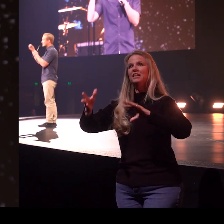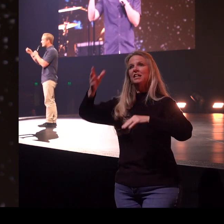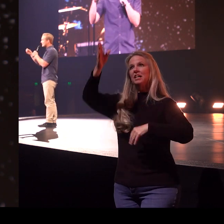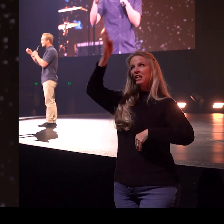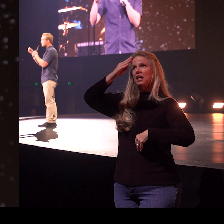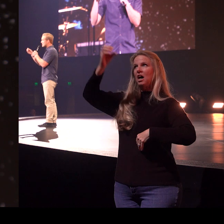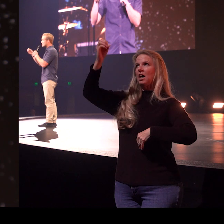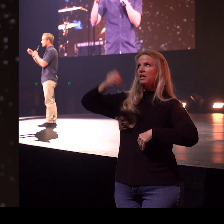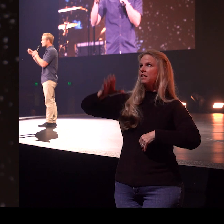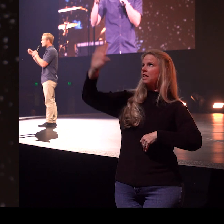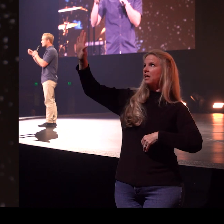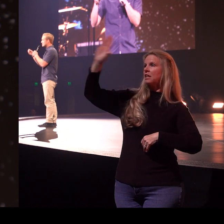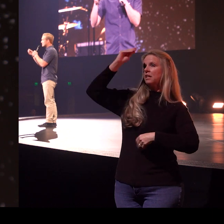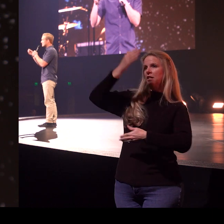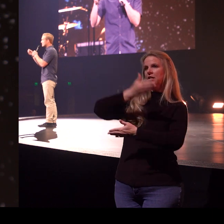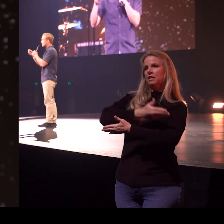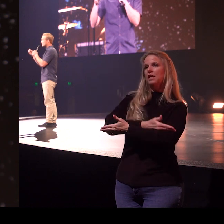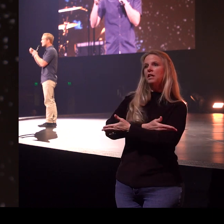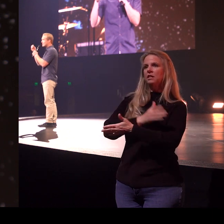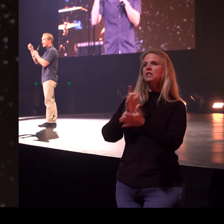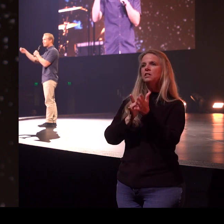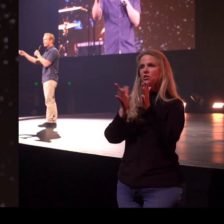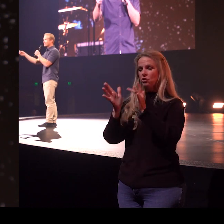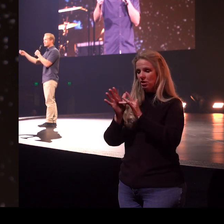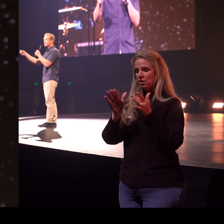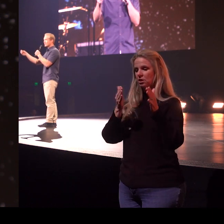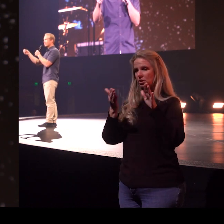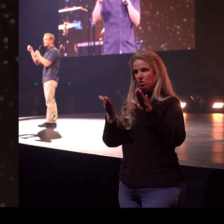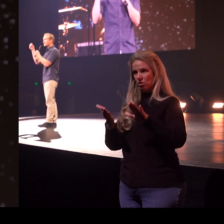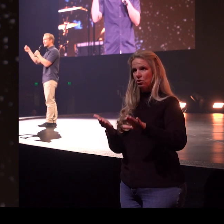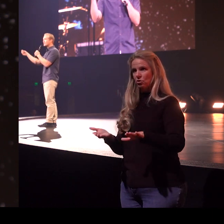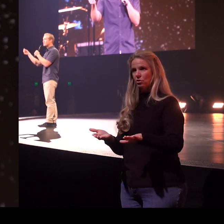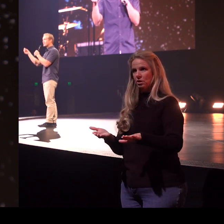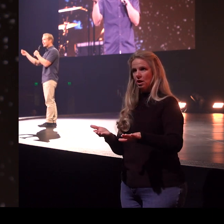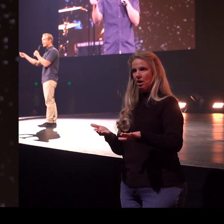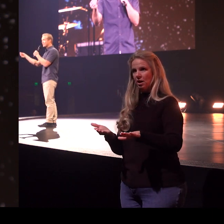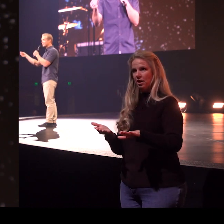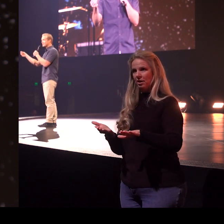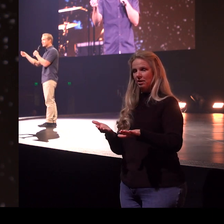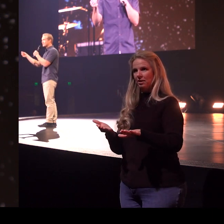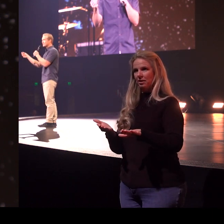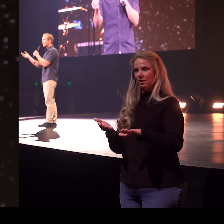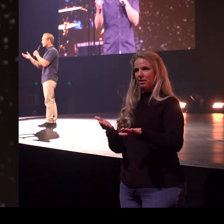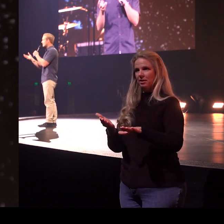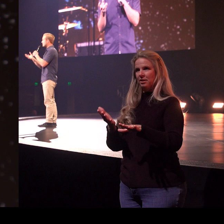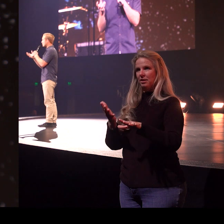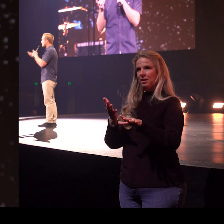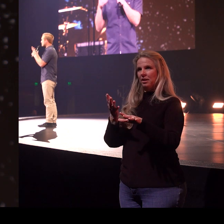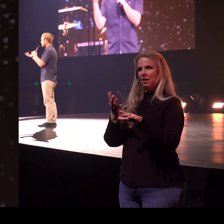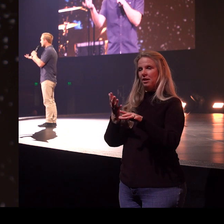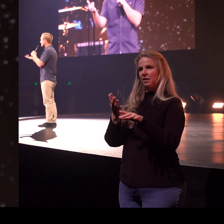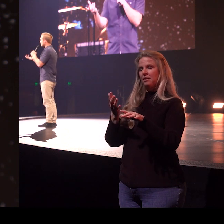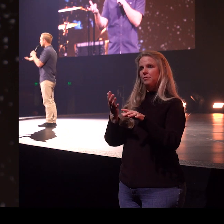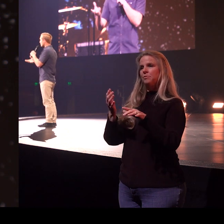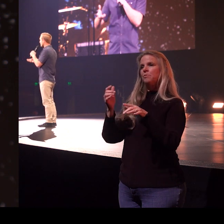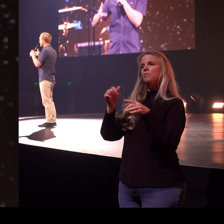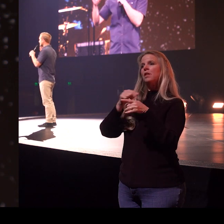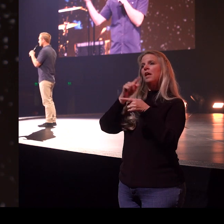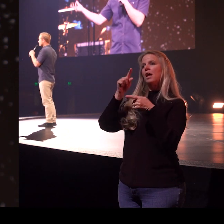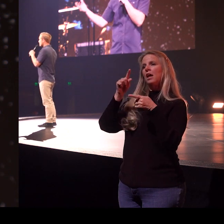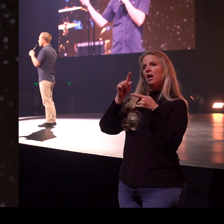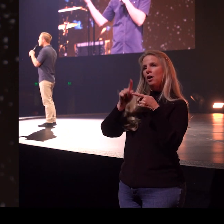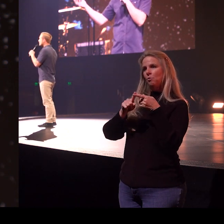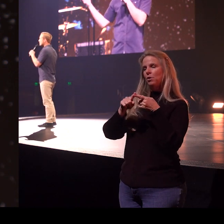sent his son, Jesus, to die for us. And we're about to take those elements to represent